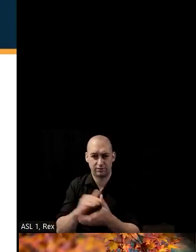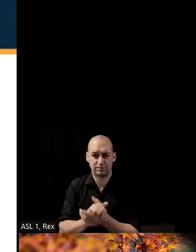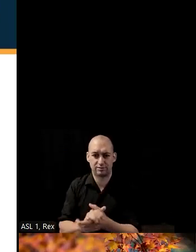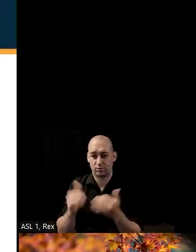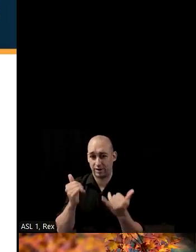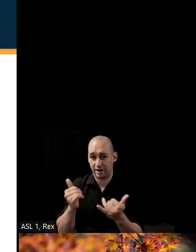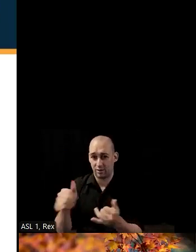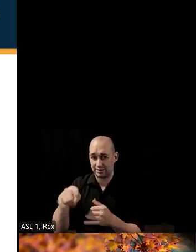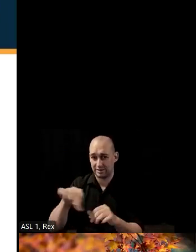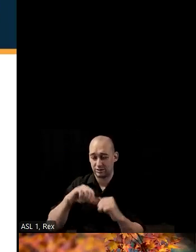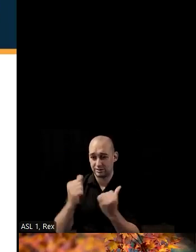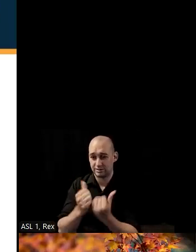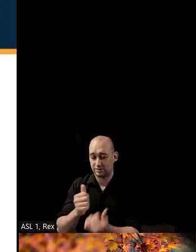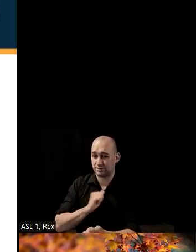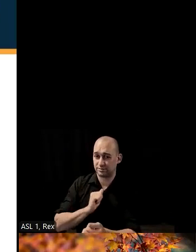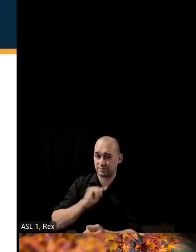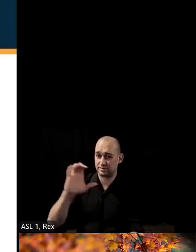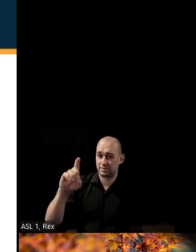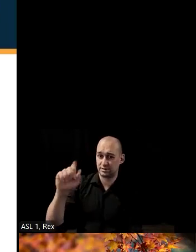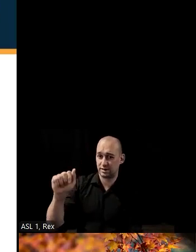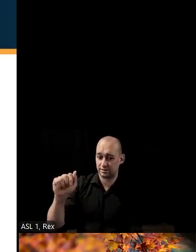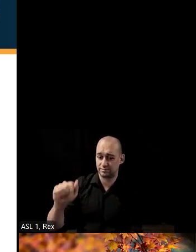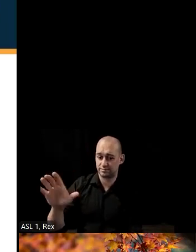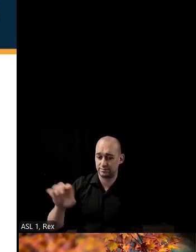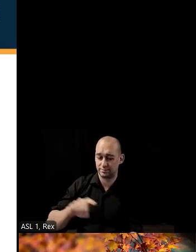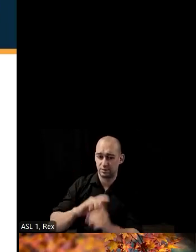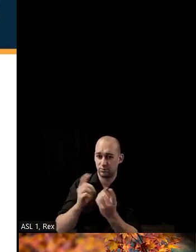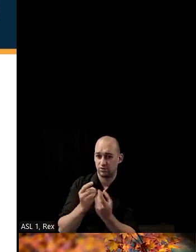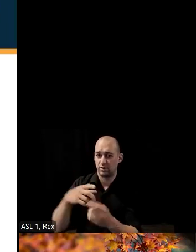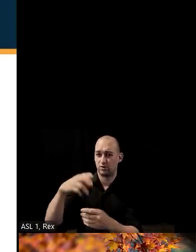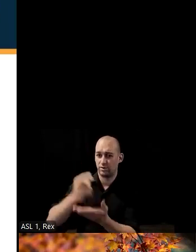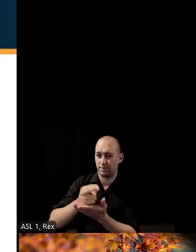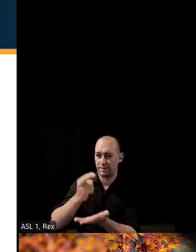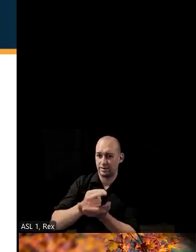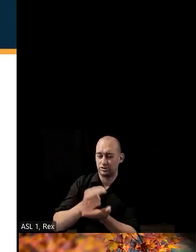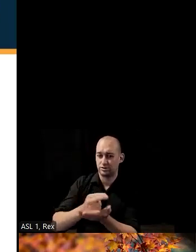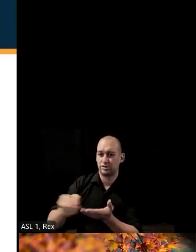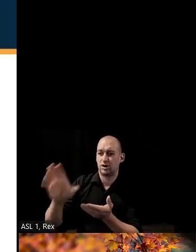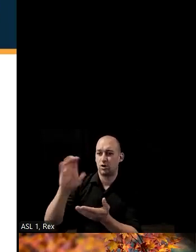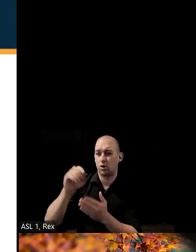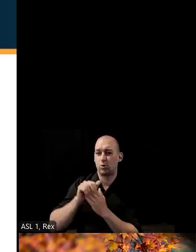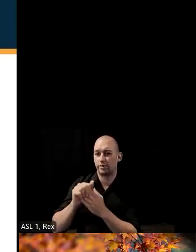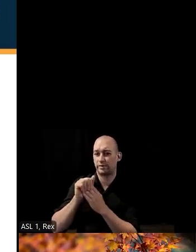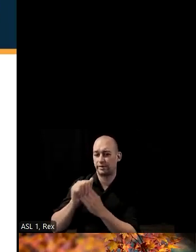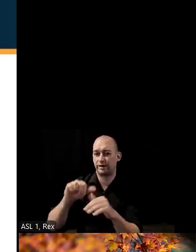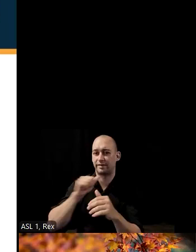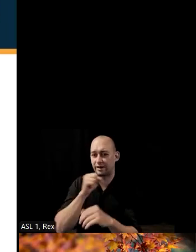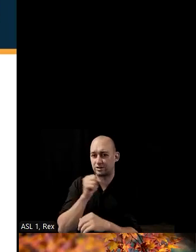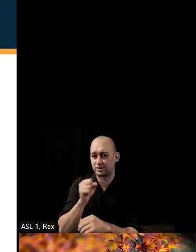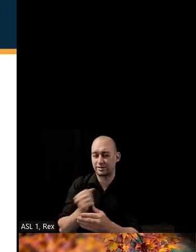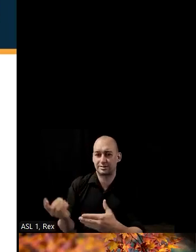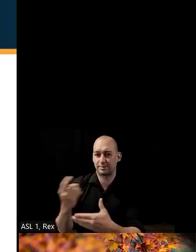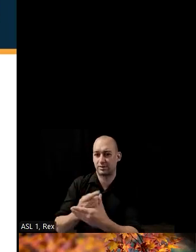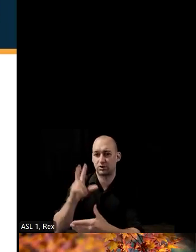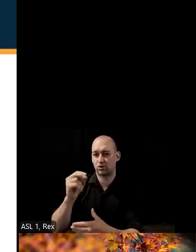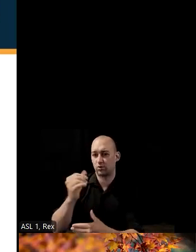are ourselves, so CDA, the Department of Rehabilitation, who co-leads the Aging and Disability No Wrong Door